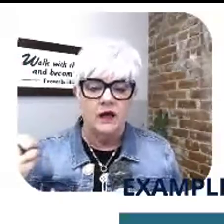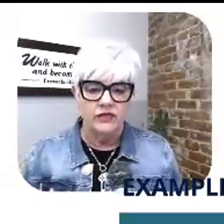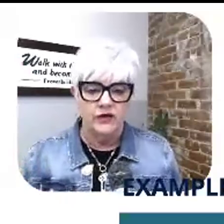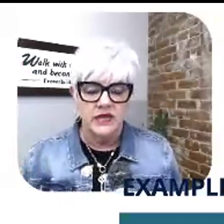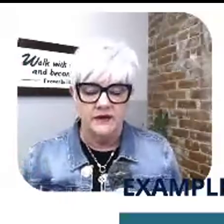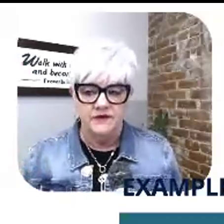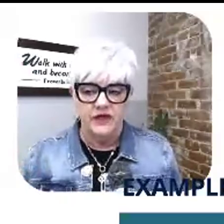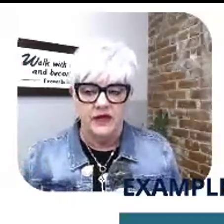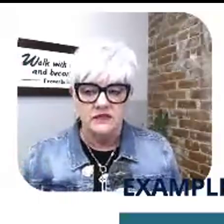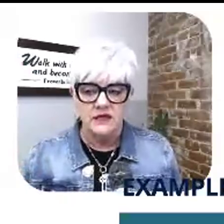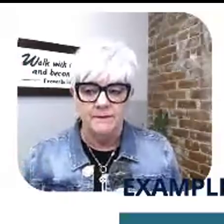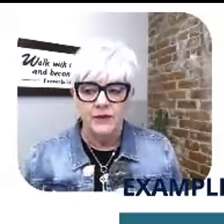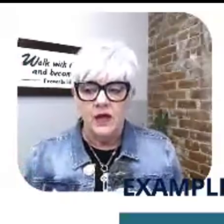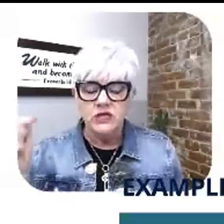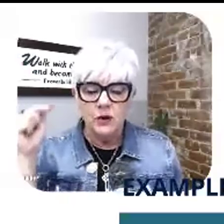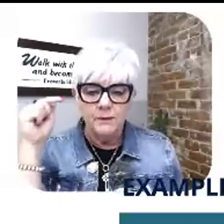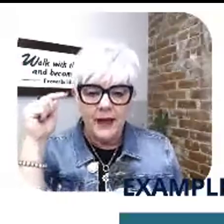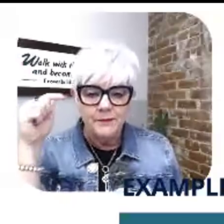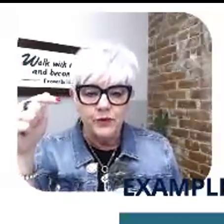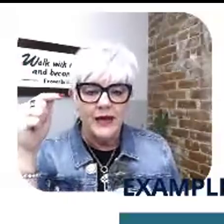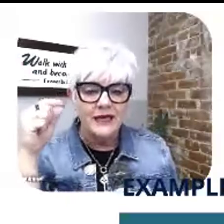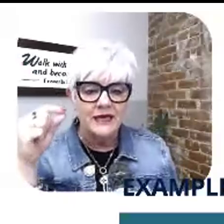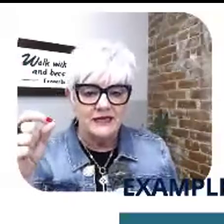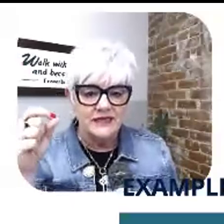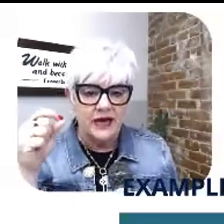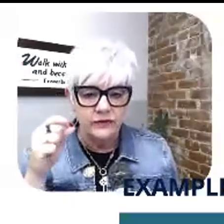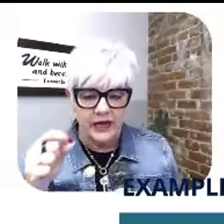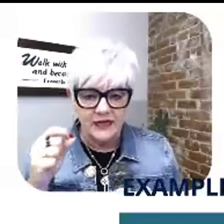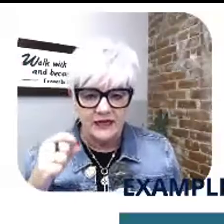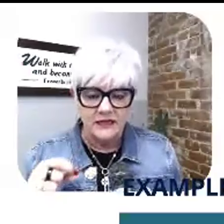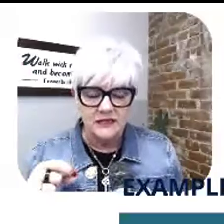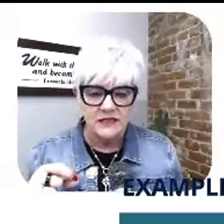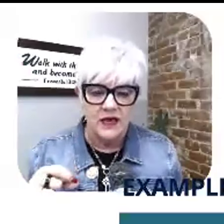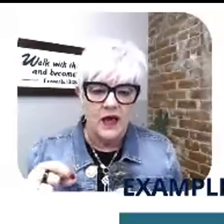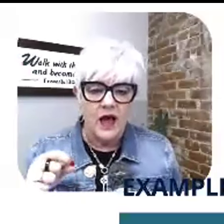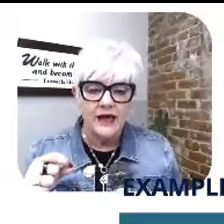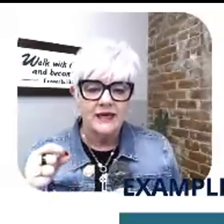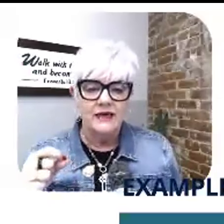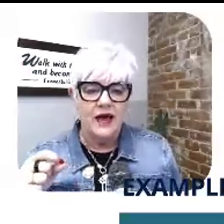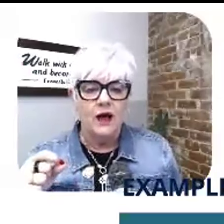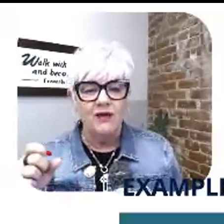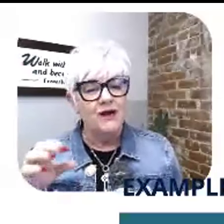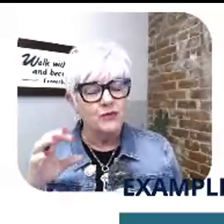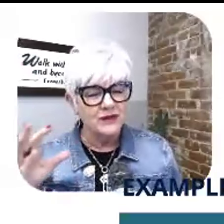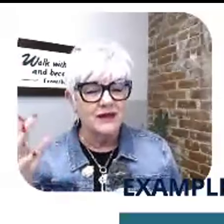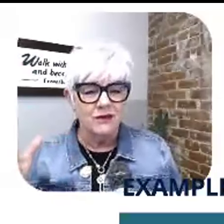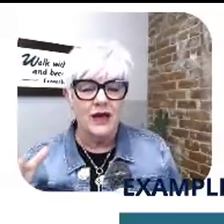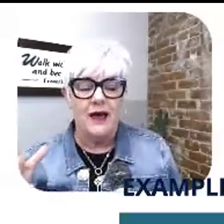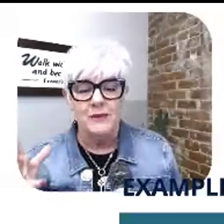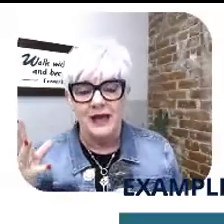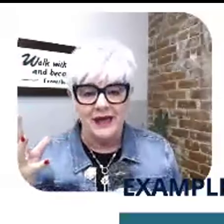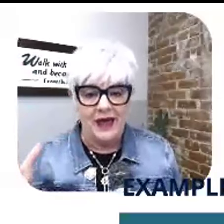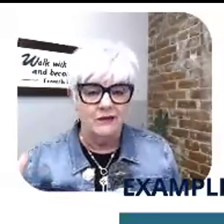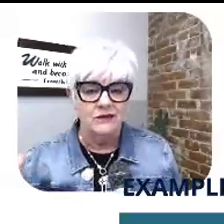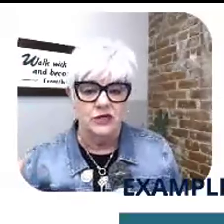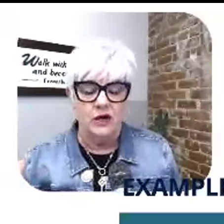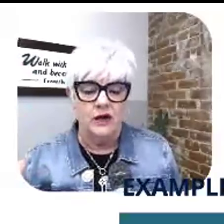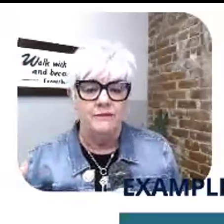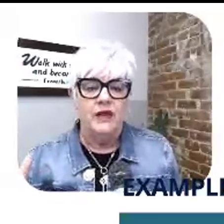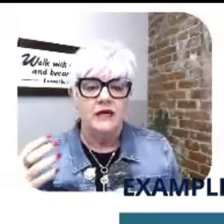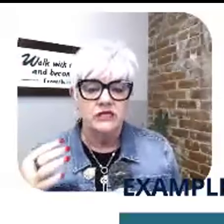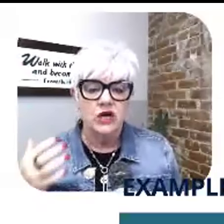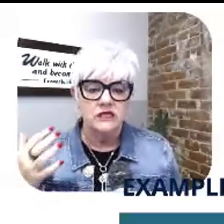media, those types of things. So by breaking it down like this, I can now really look at my